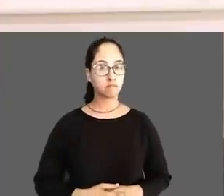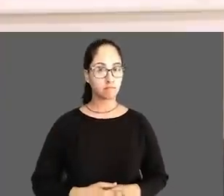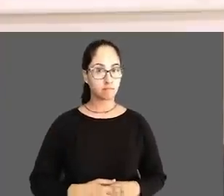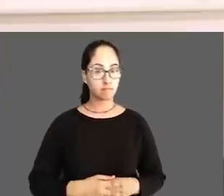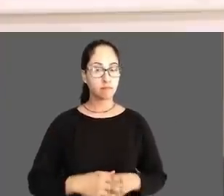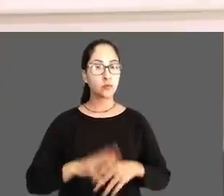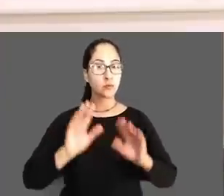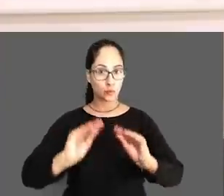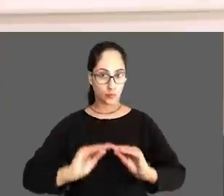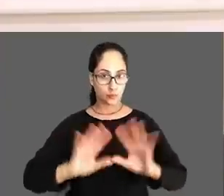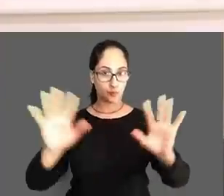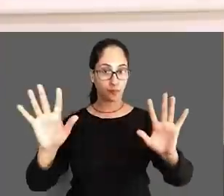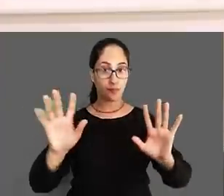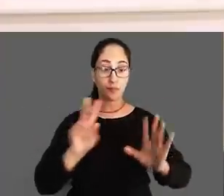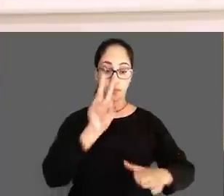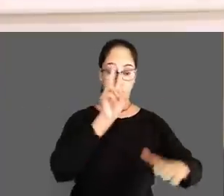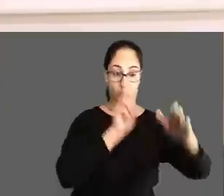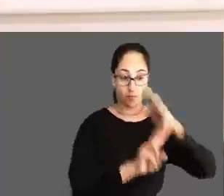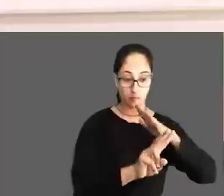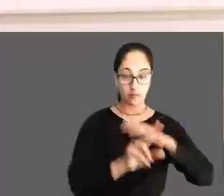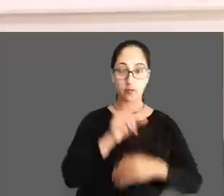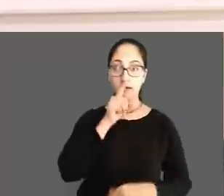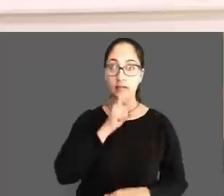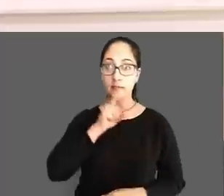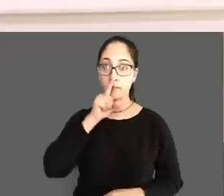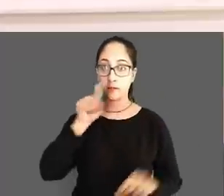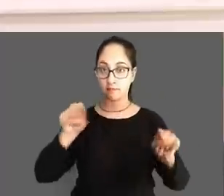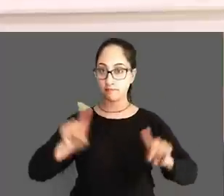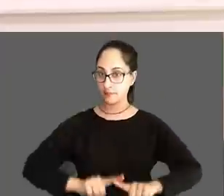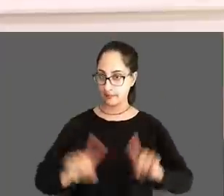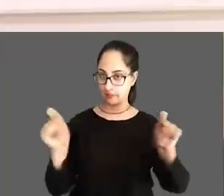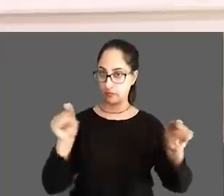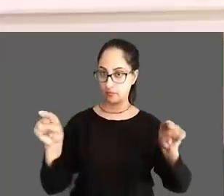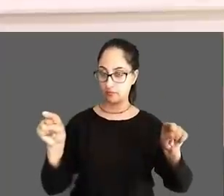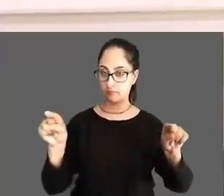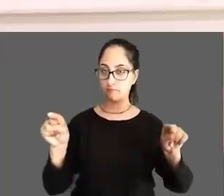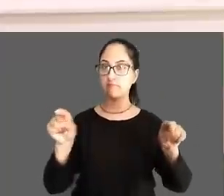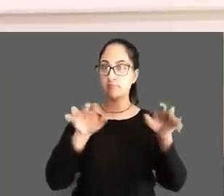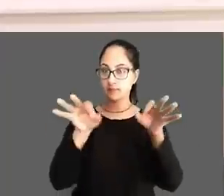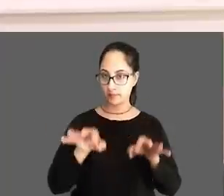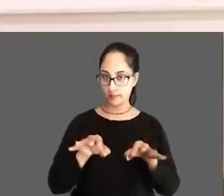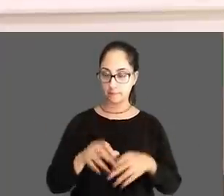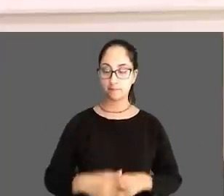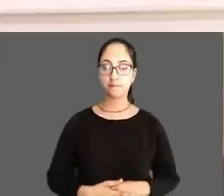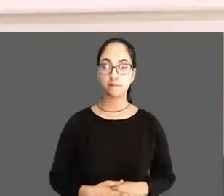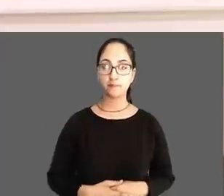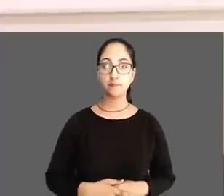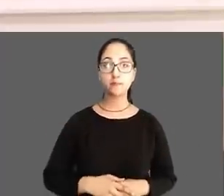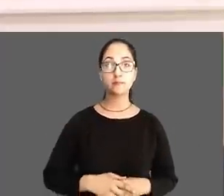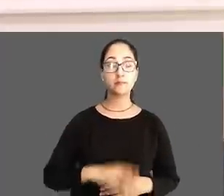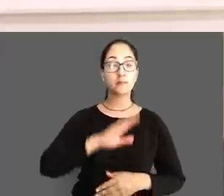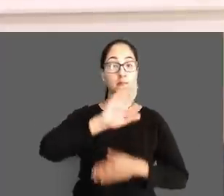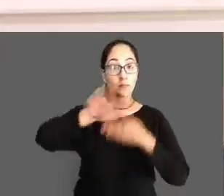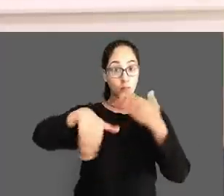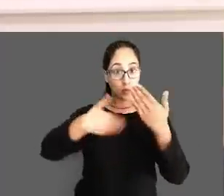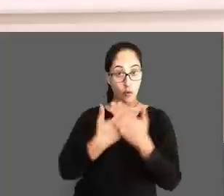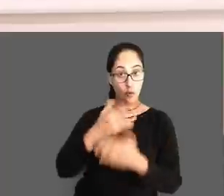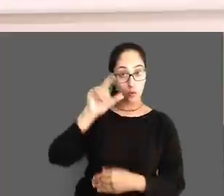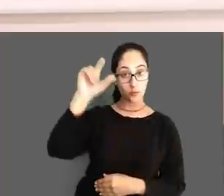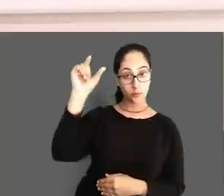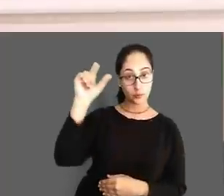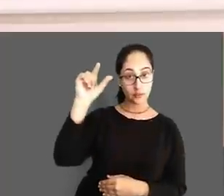between prophets and Imams. So all Muslims believe in the many prophets that came before